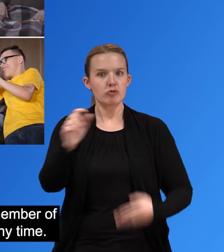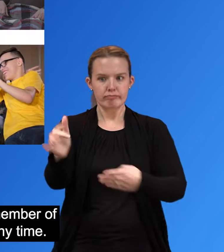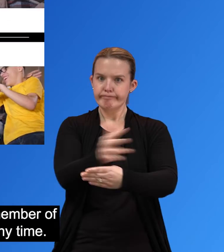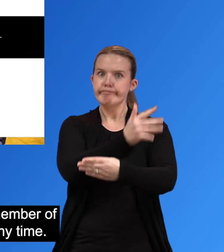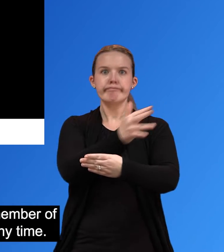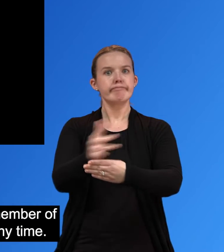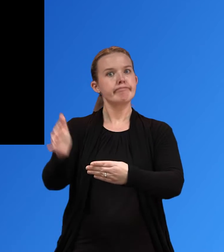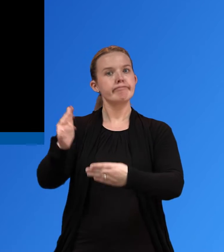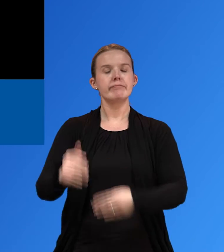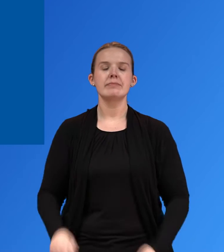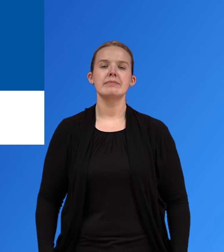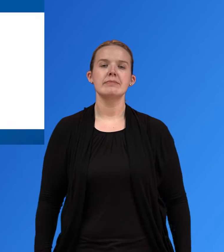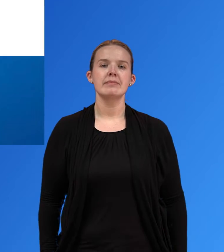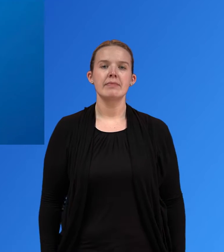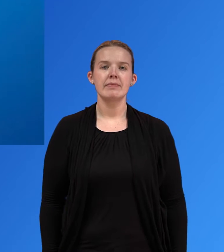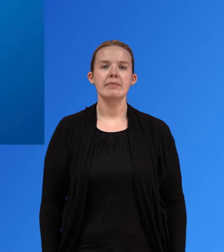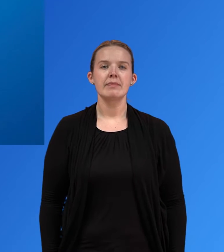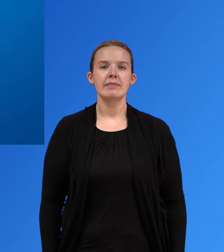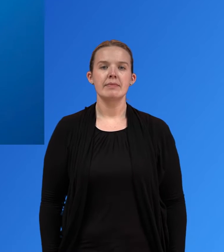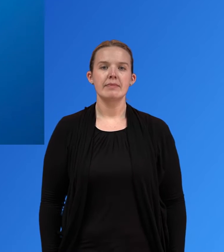time.